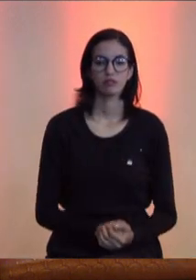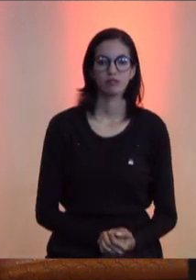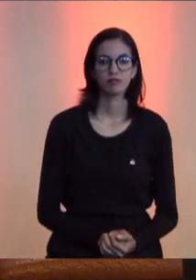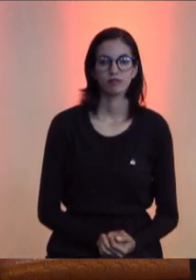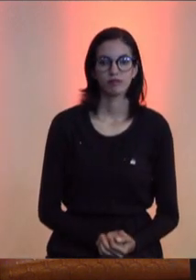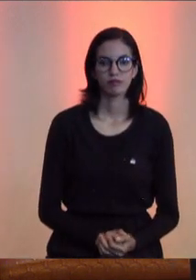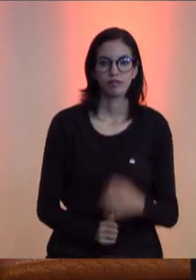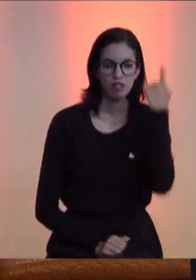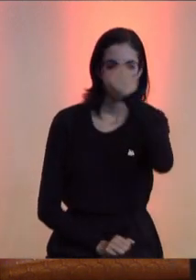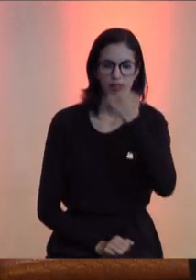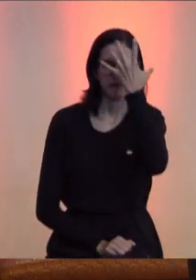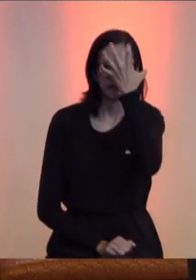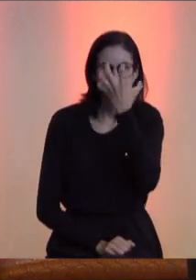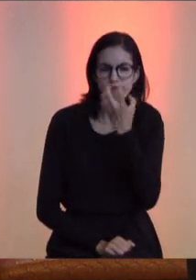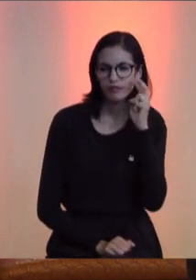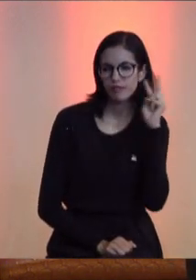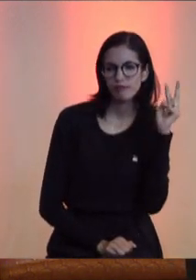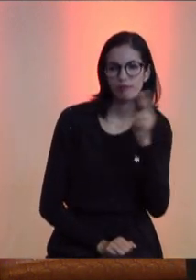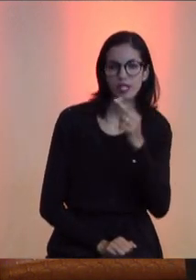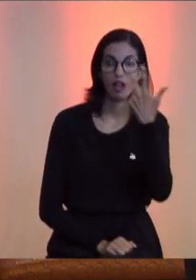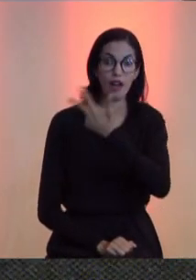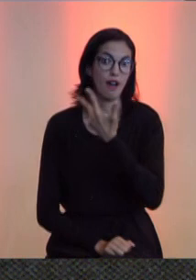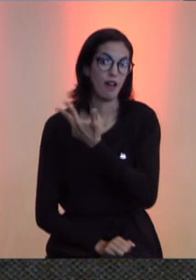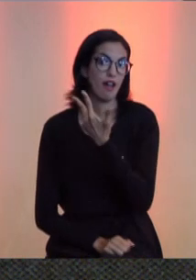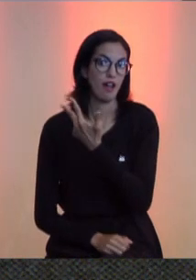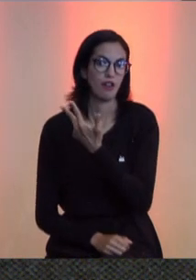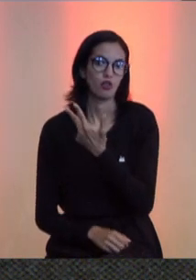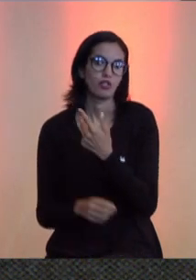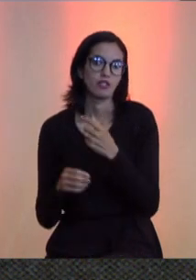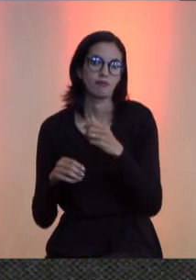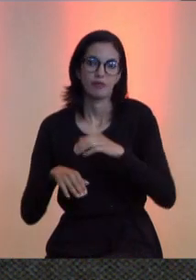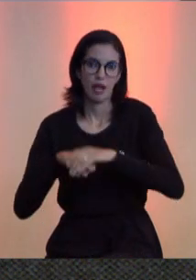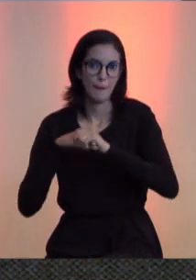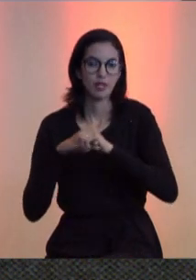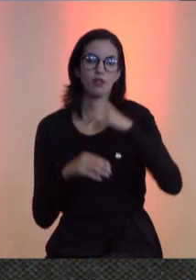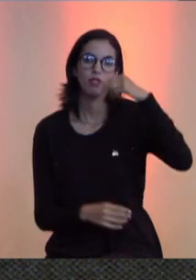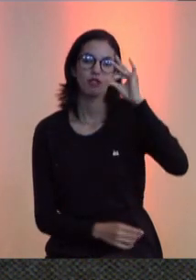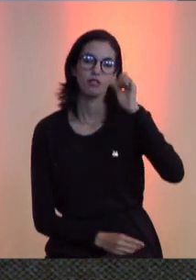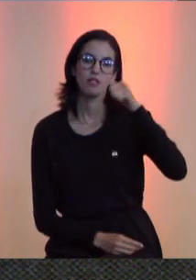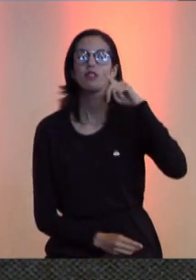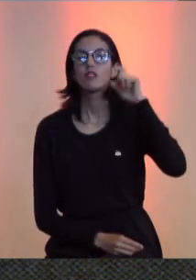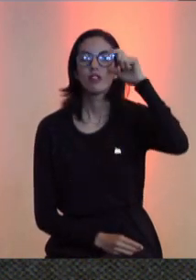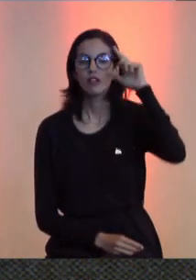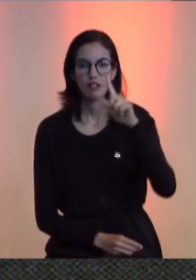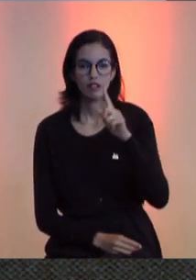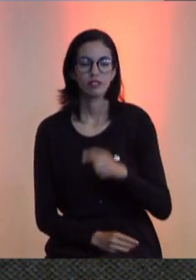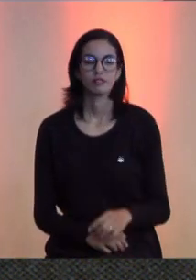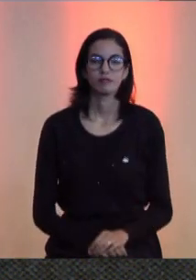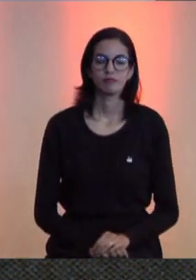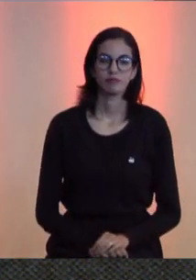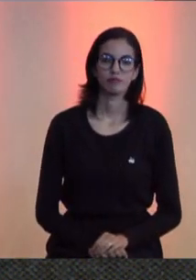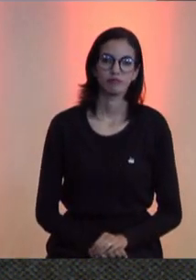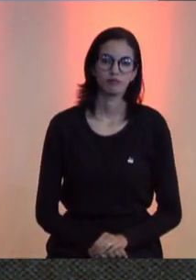figura de su rostro sobre Shadrach, Meshach, y Abednego. Therefore he spake and commanded that they should hit the